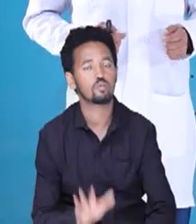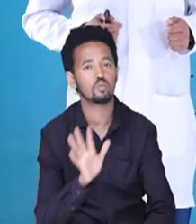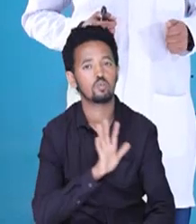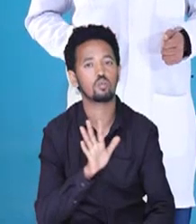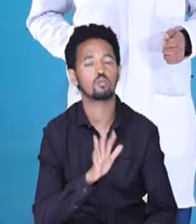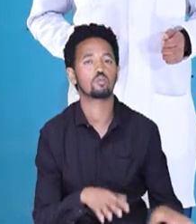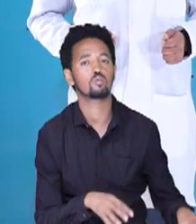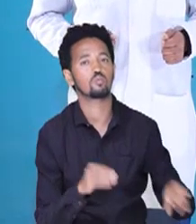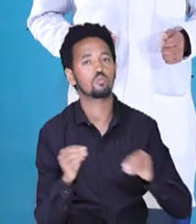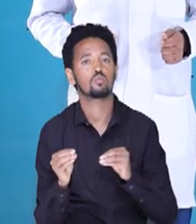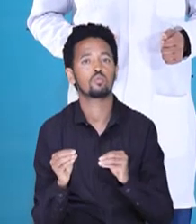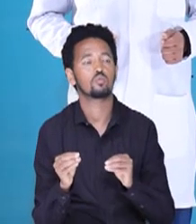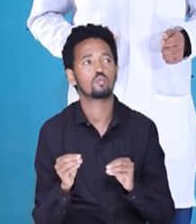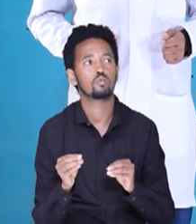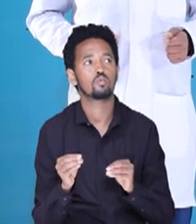Hello, student.